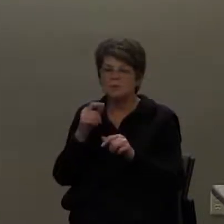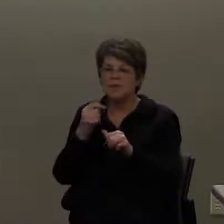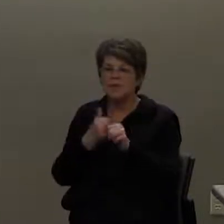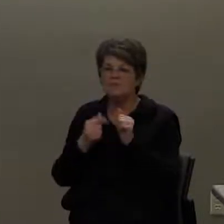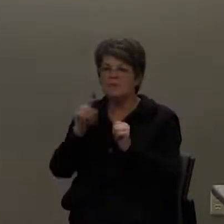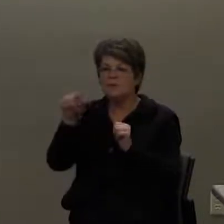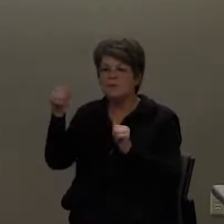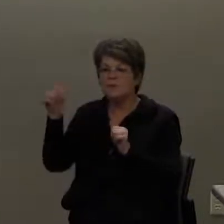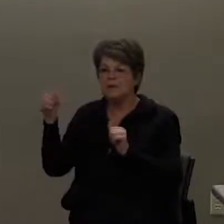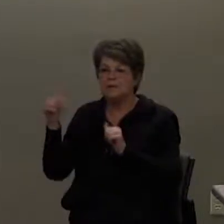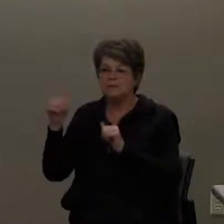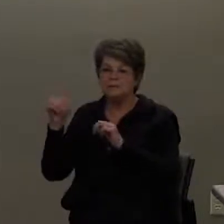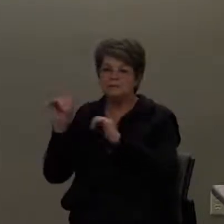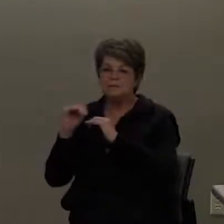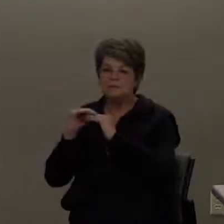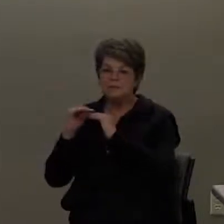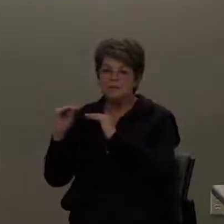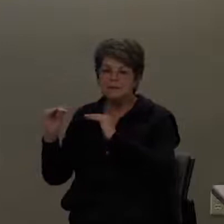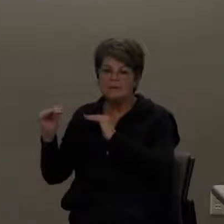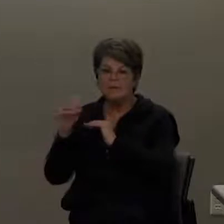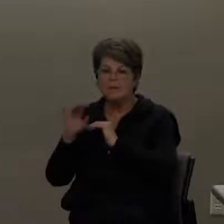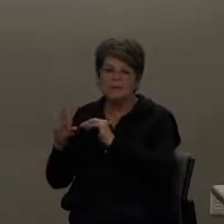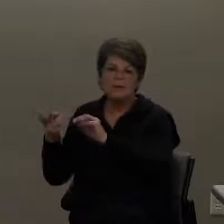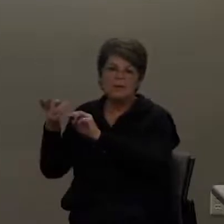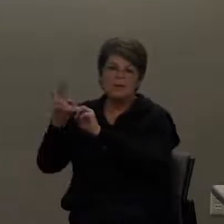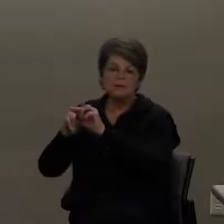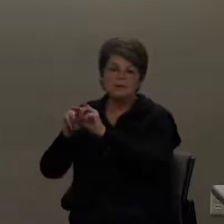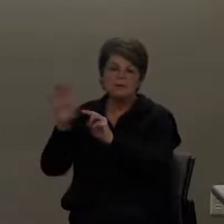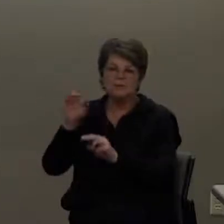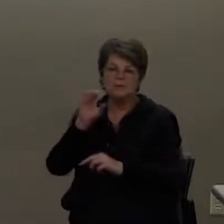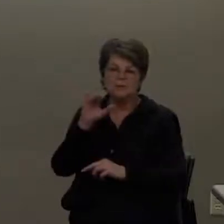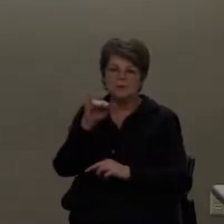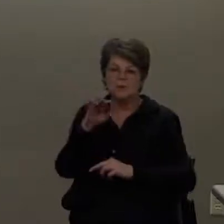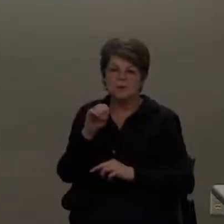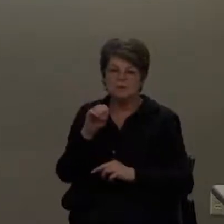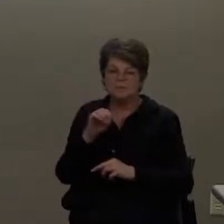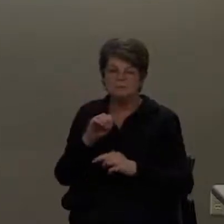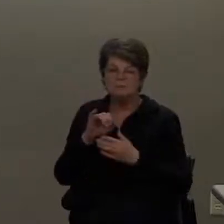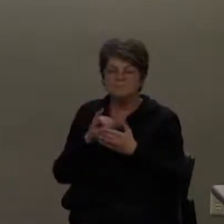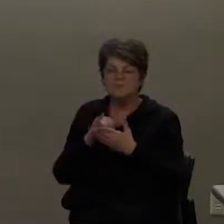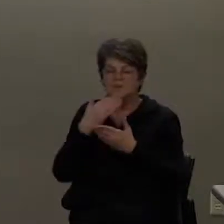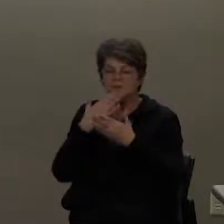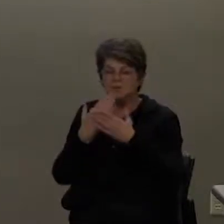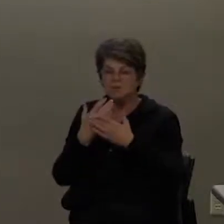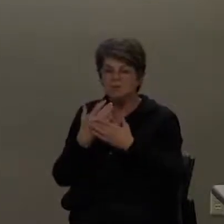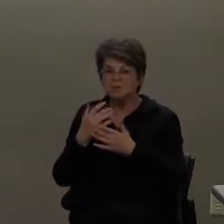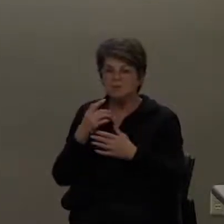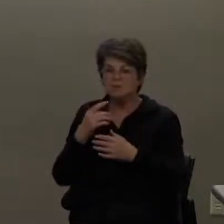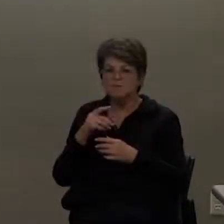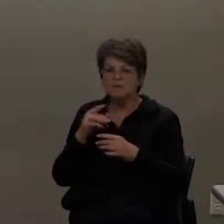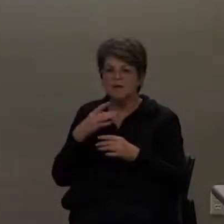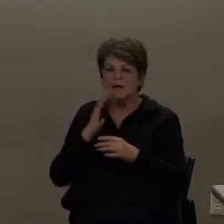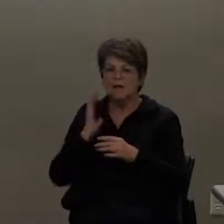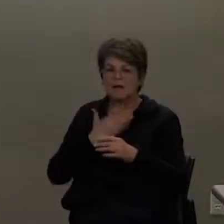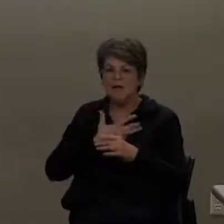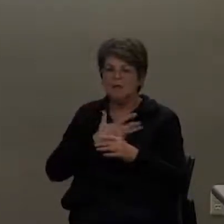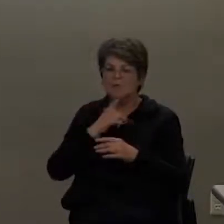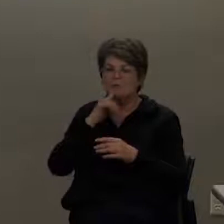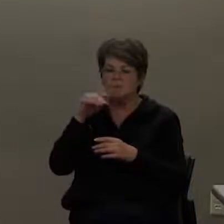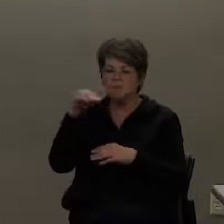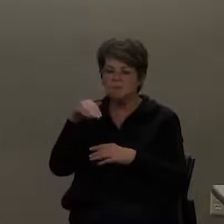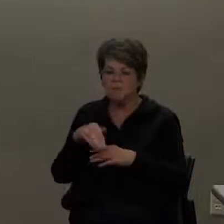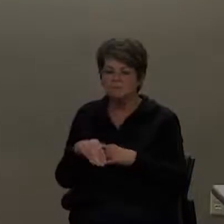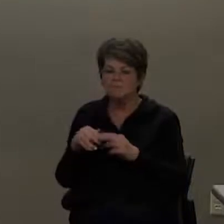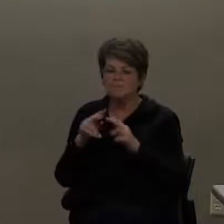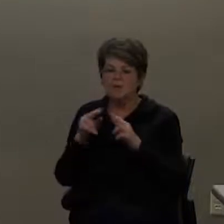been relatively stable or increased. I think that's a tremendous asset that we can sell from an economic development perspective. When you look at our crime rate, it actually drops down